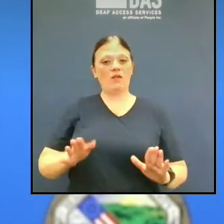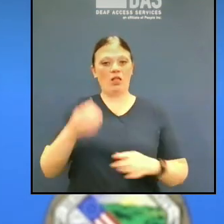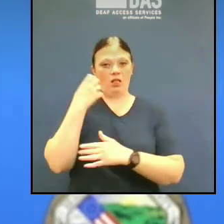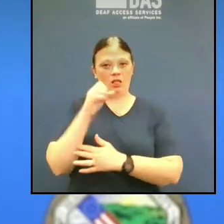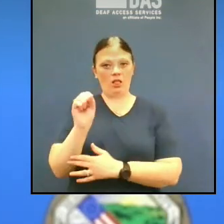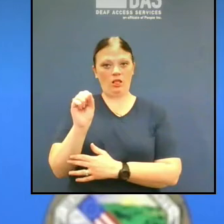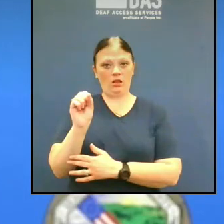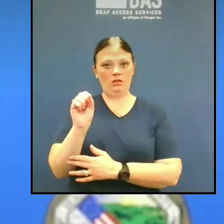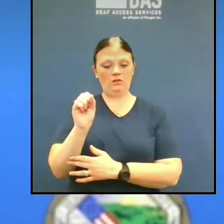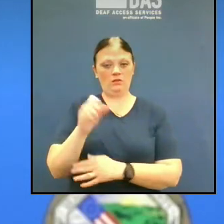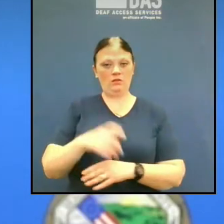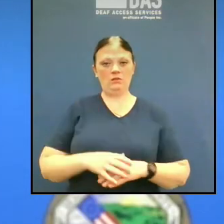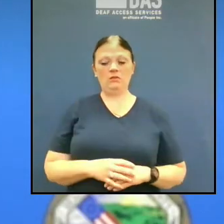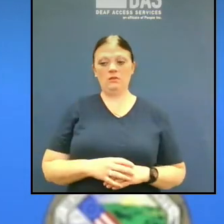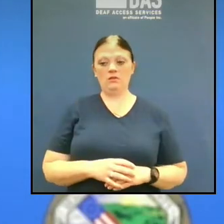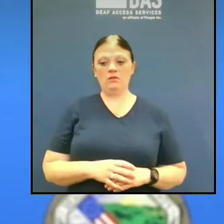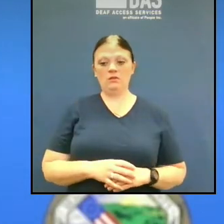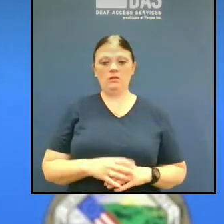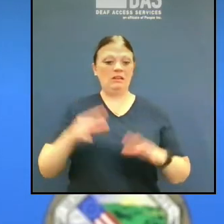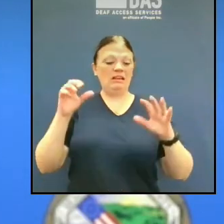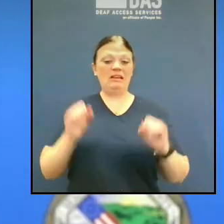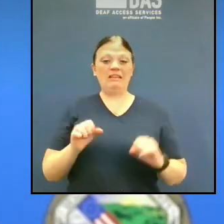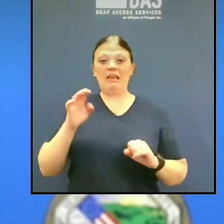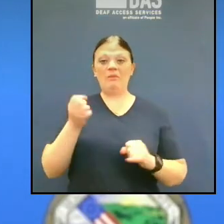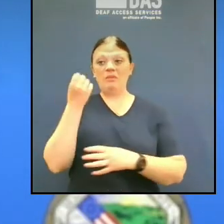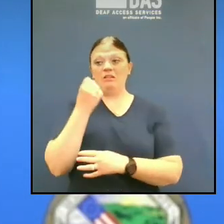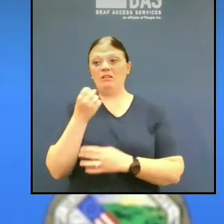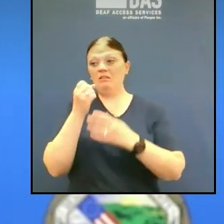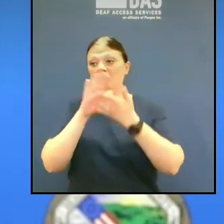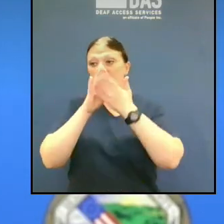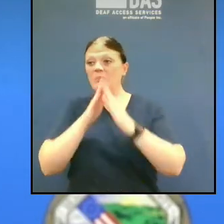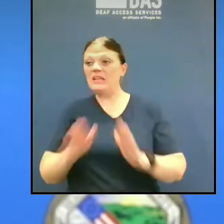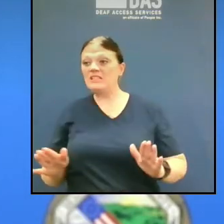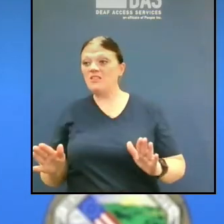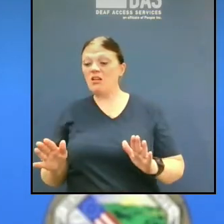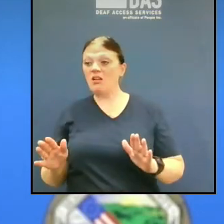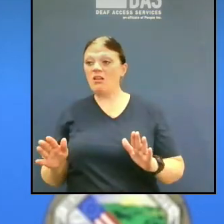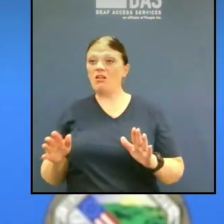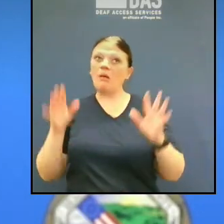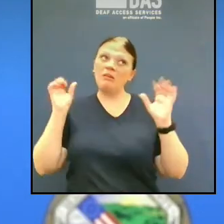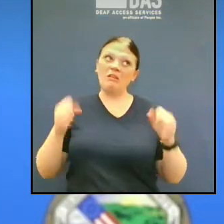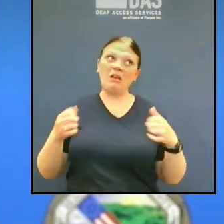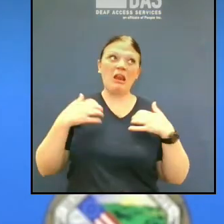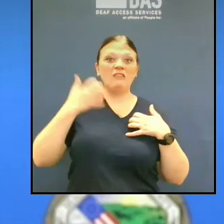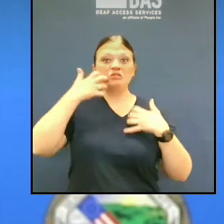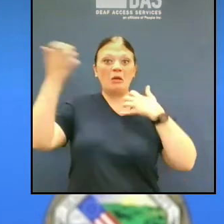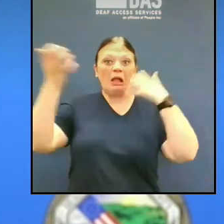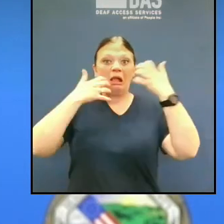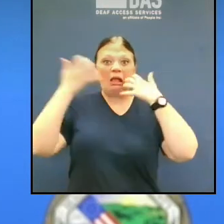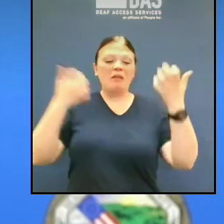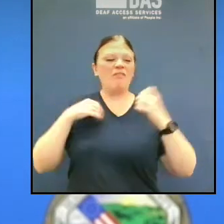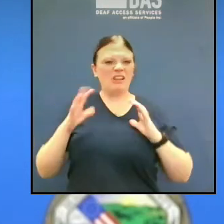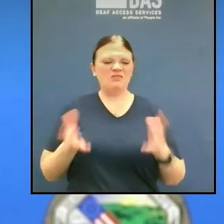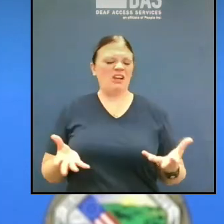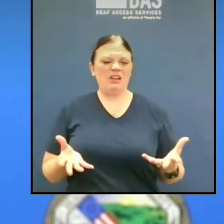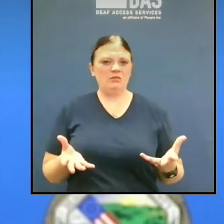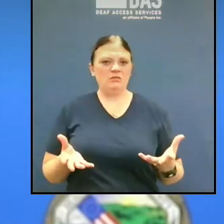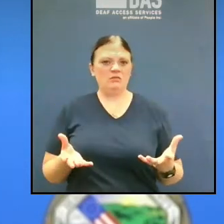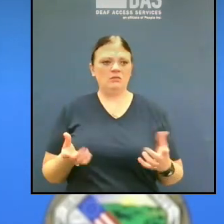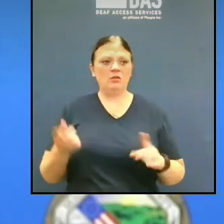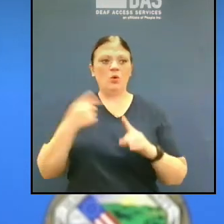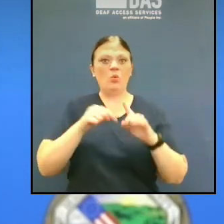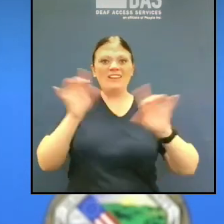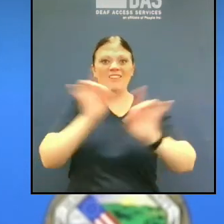peaceful protest can be peaceful, but also can have a little screaming and yelling. That's okay. It's when it gets to the